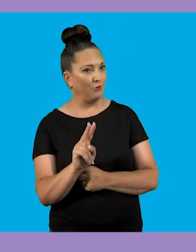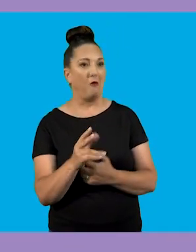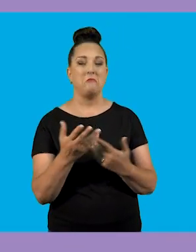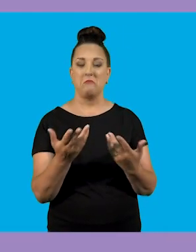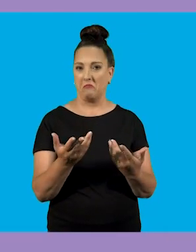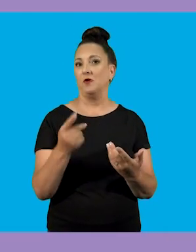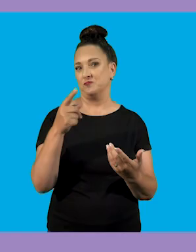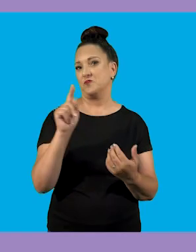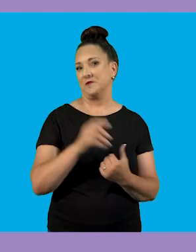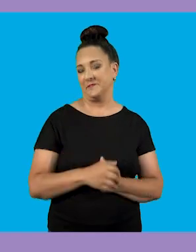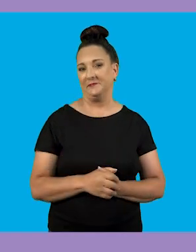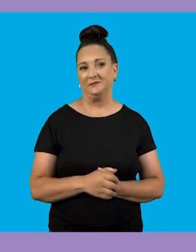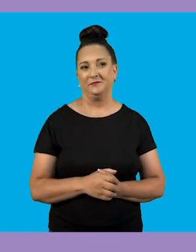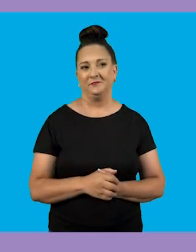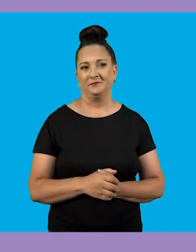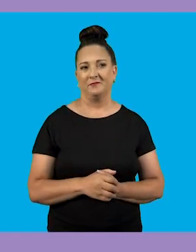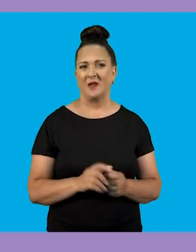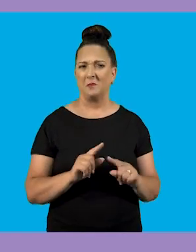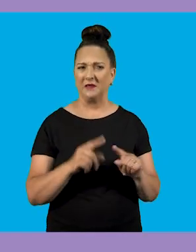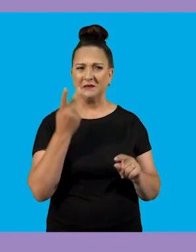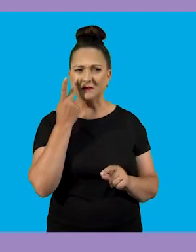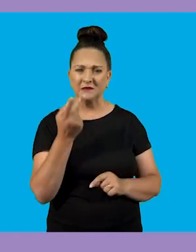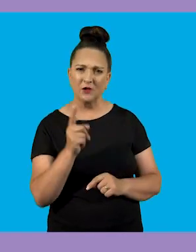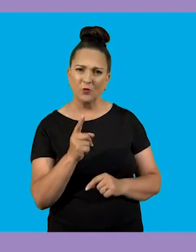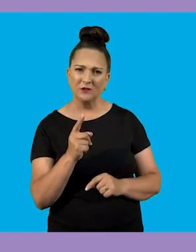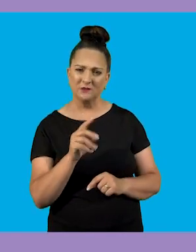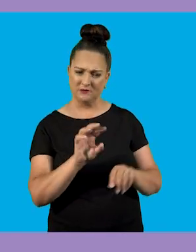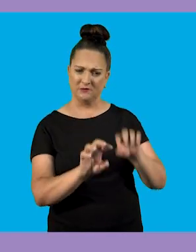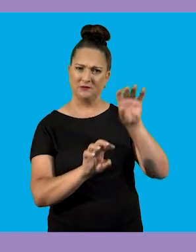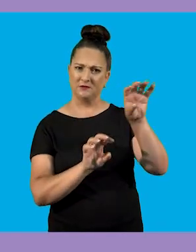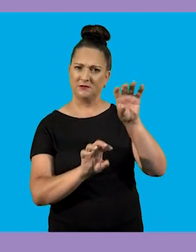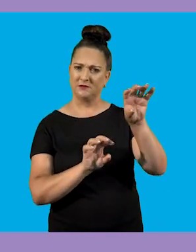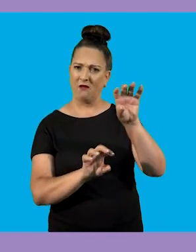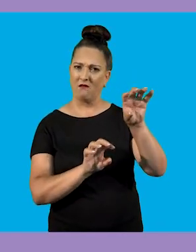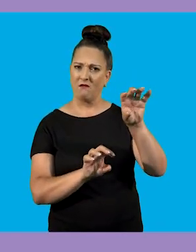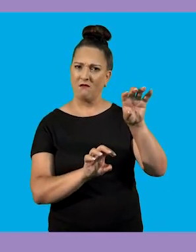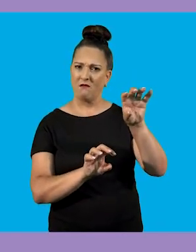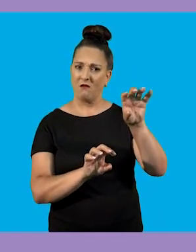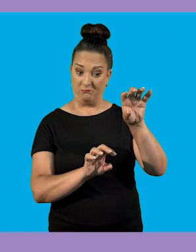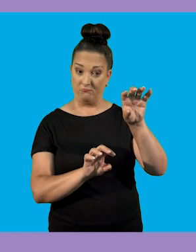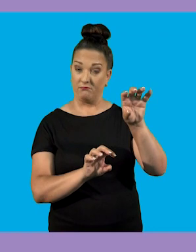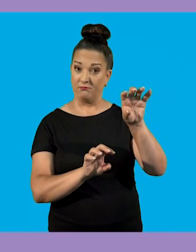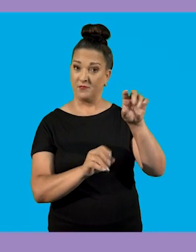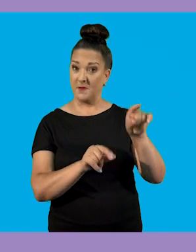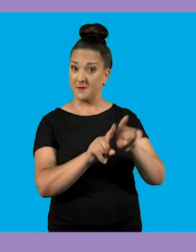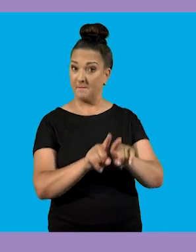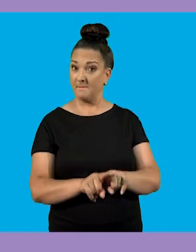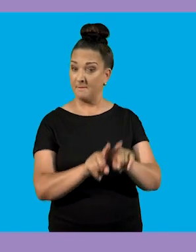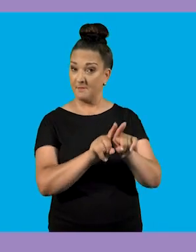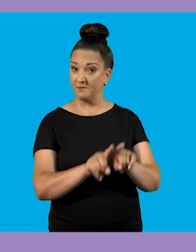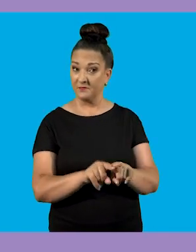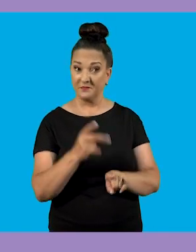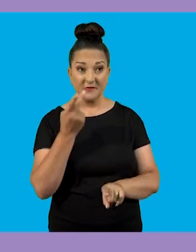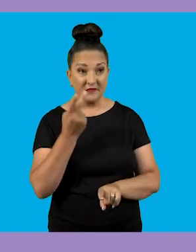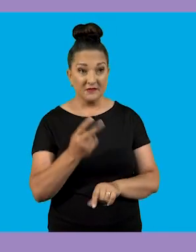you are absolutely correct. But notice there, the numerator and the denominator, there is something that is the same.